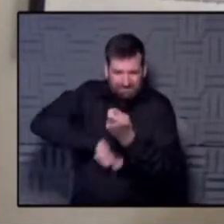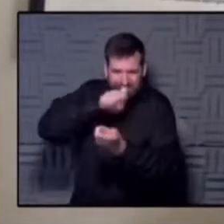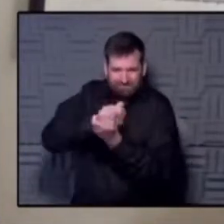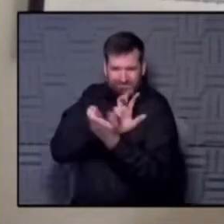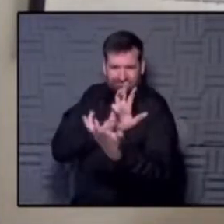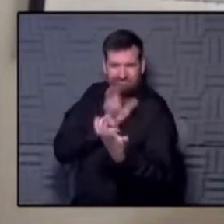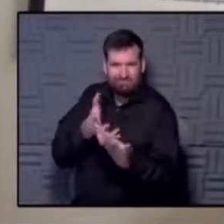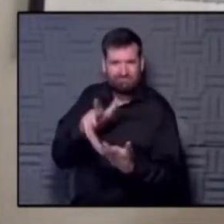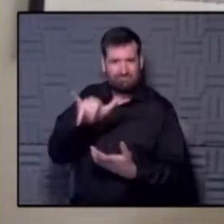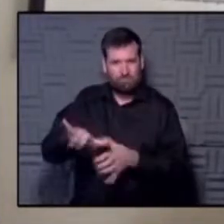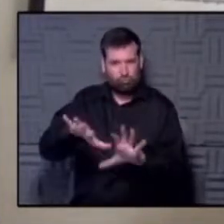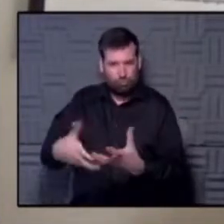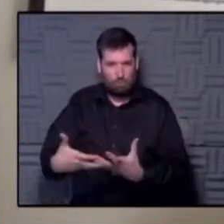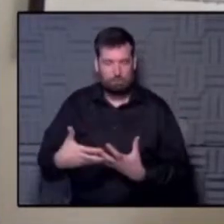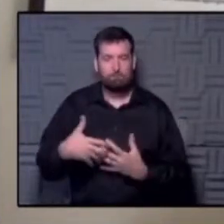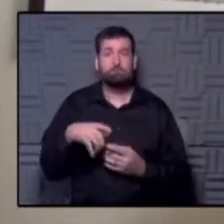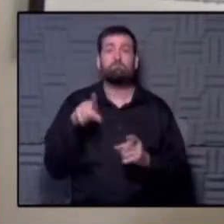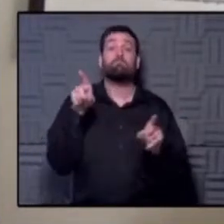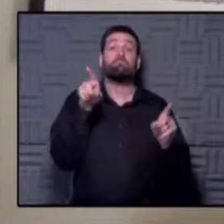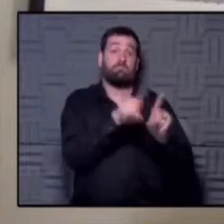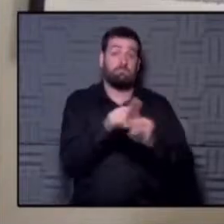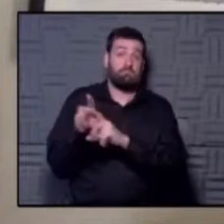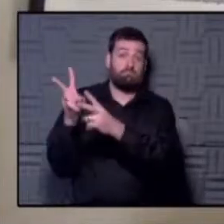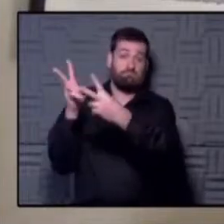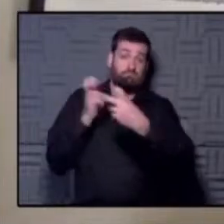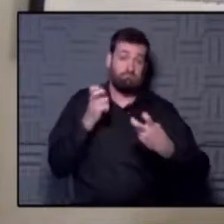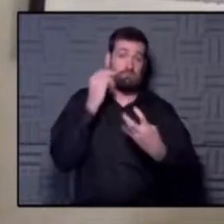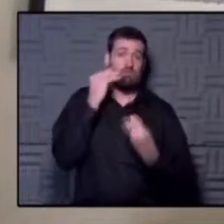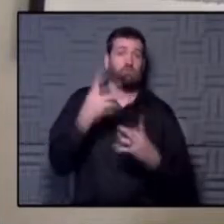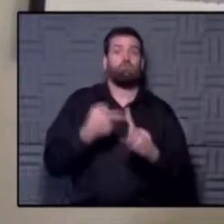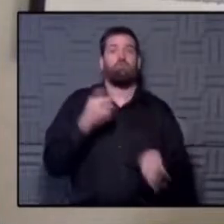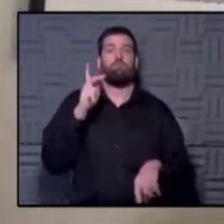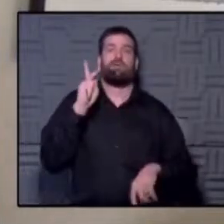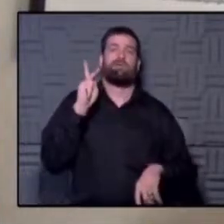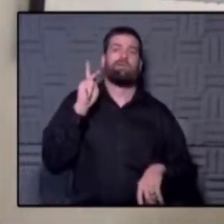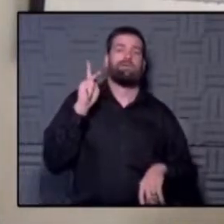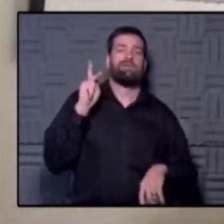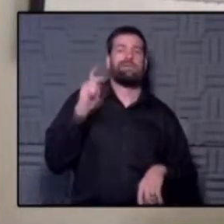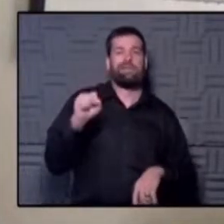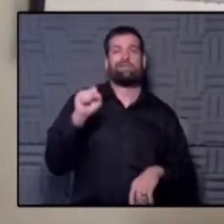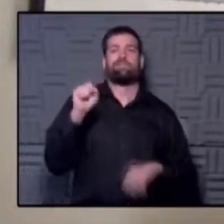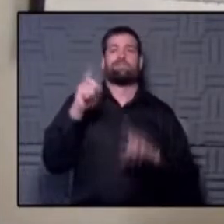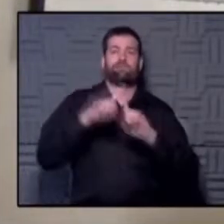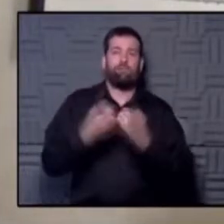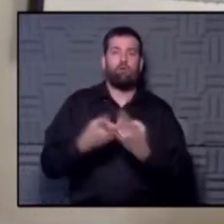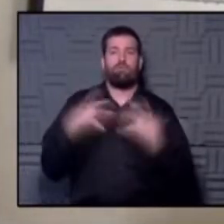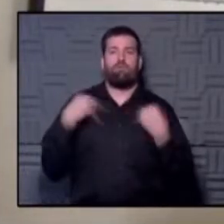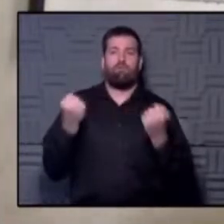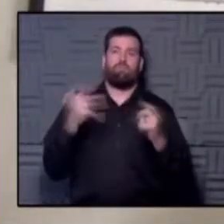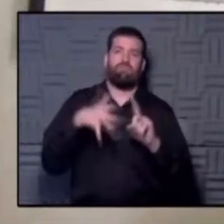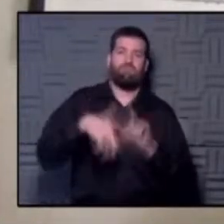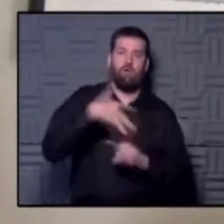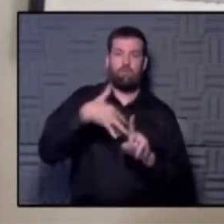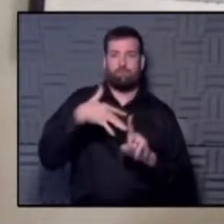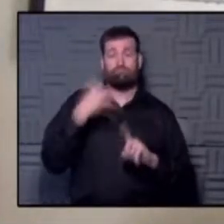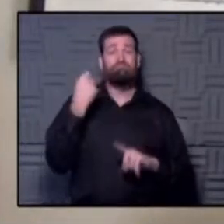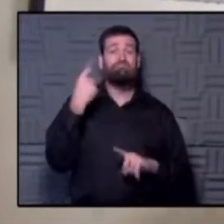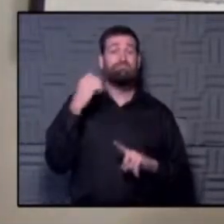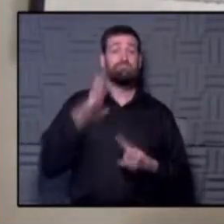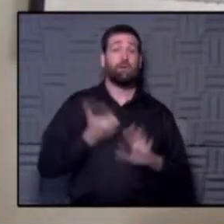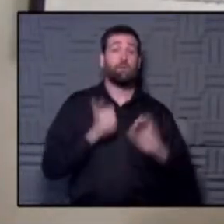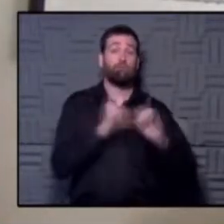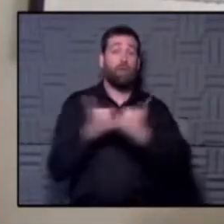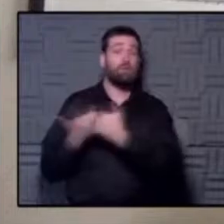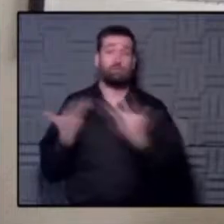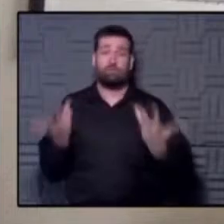them. So we also pulled in information from the Kansas Department of Health and Environment. And the challenges that we